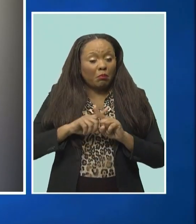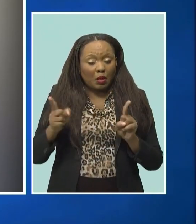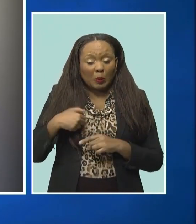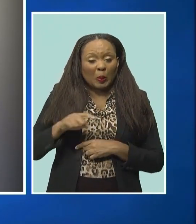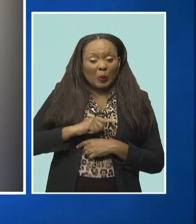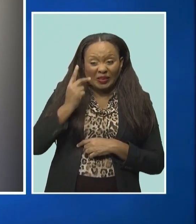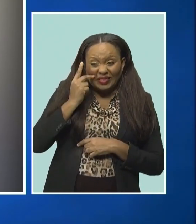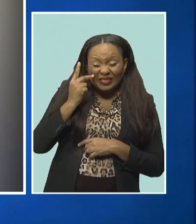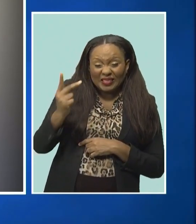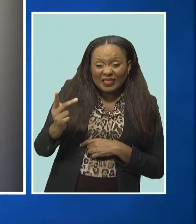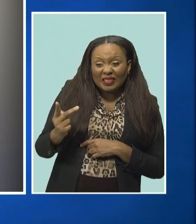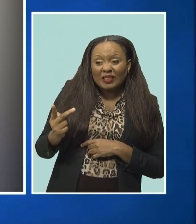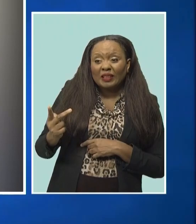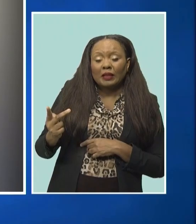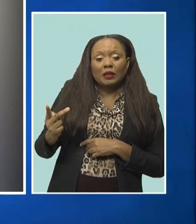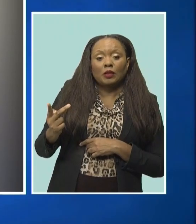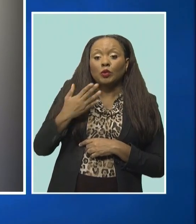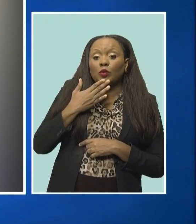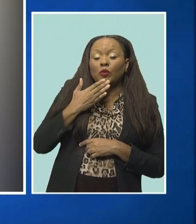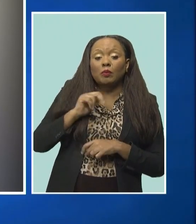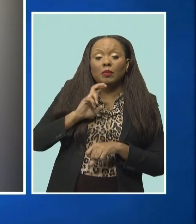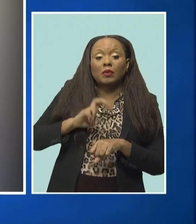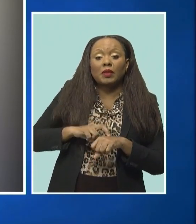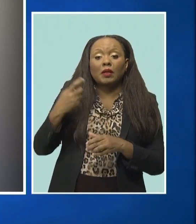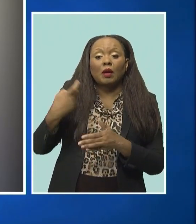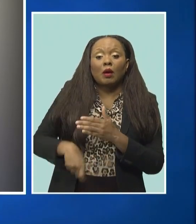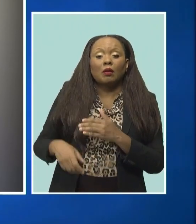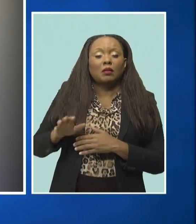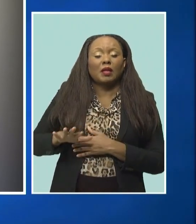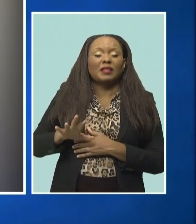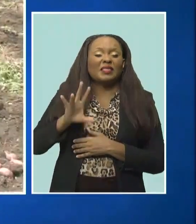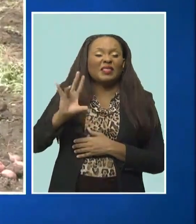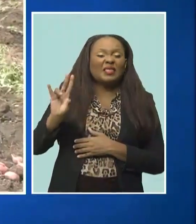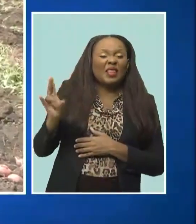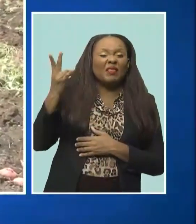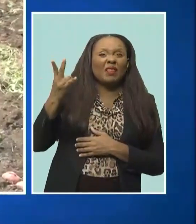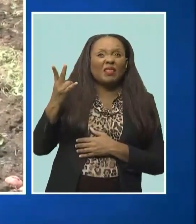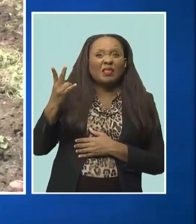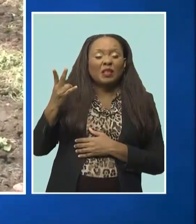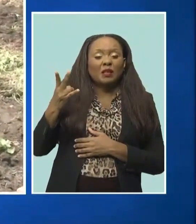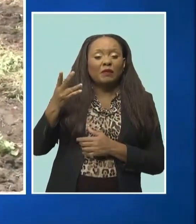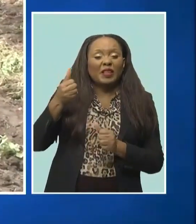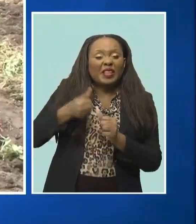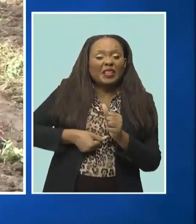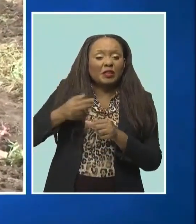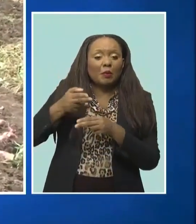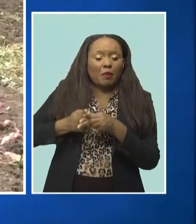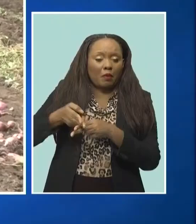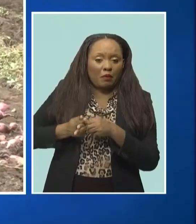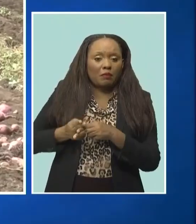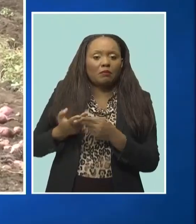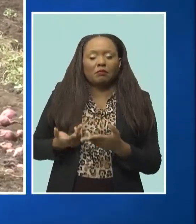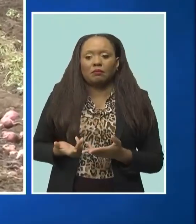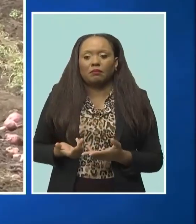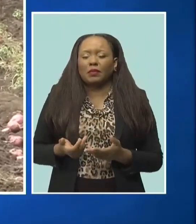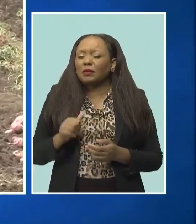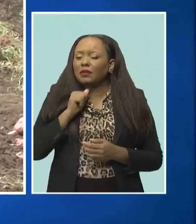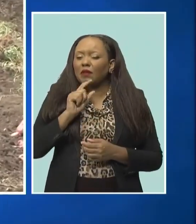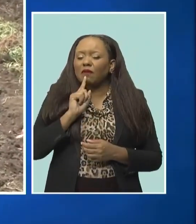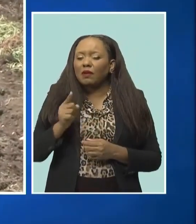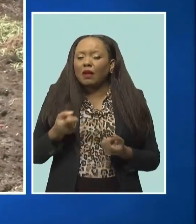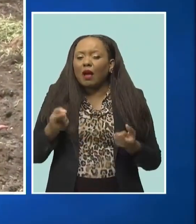And Scotiabank's home financing specialist Keisha Gooderidge said the bank continues to be committed to youth development.